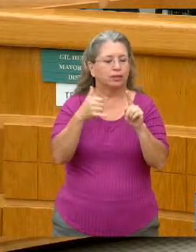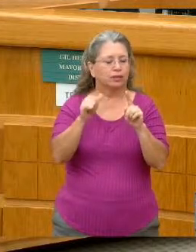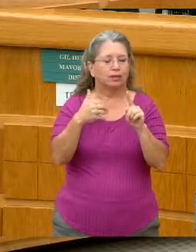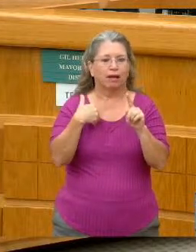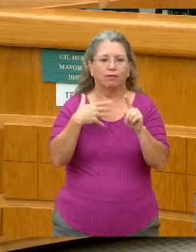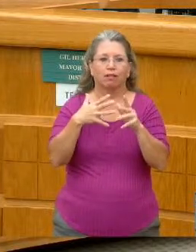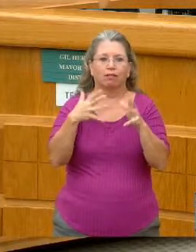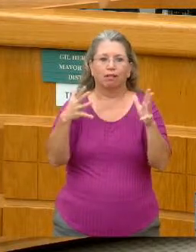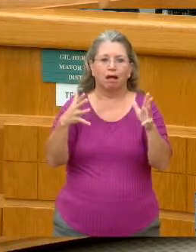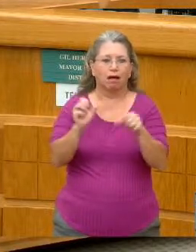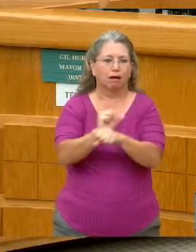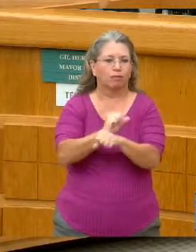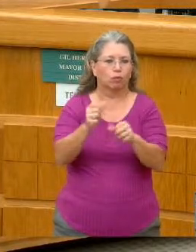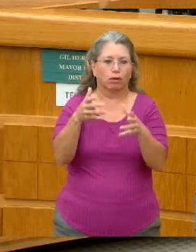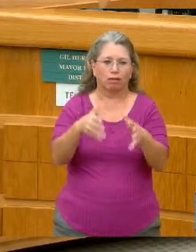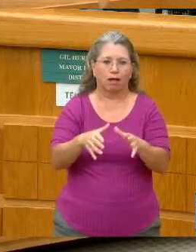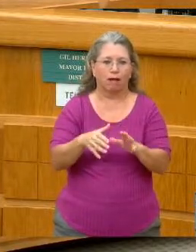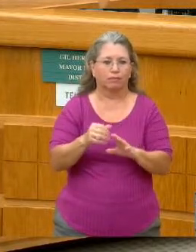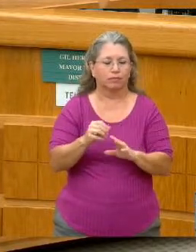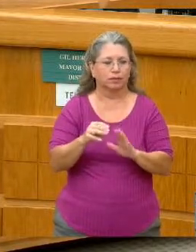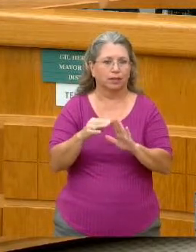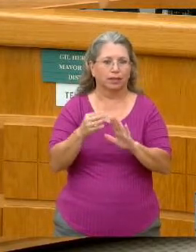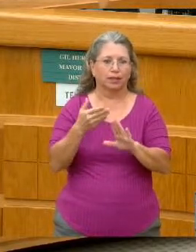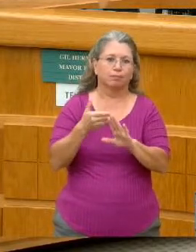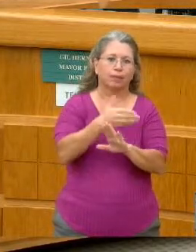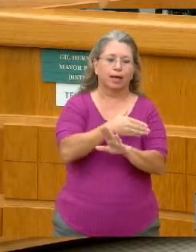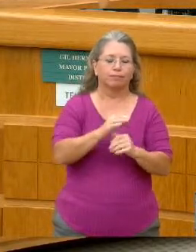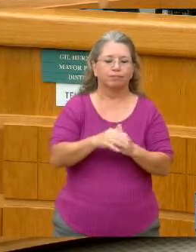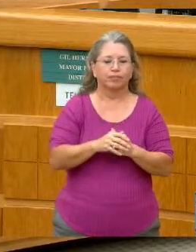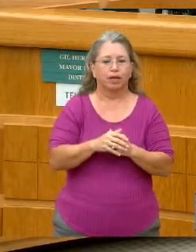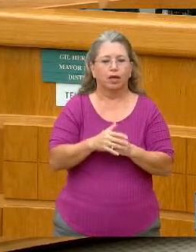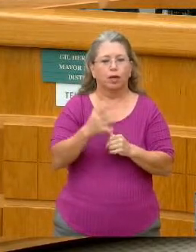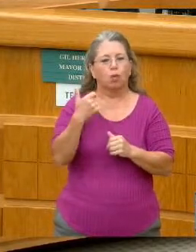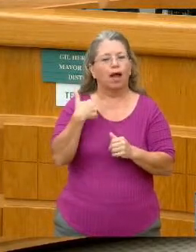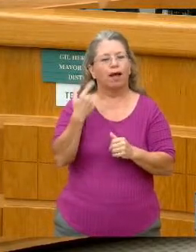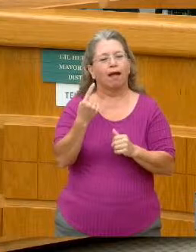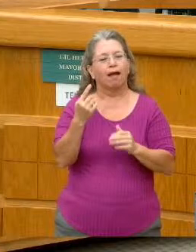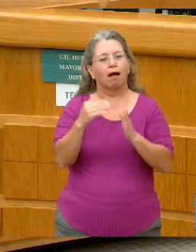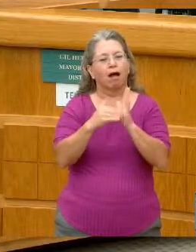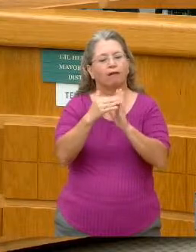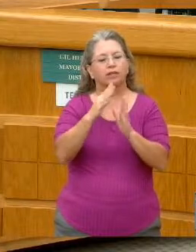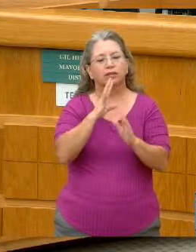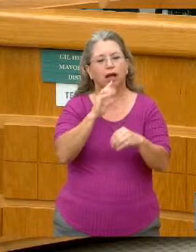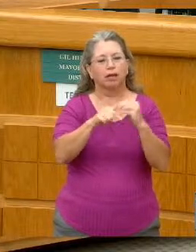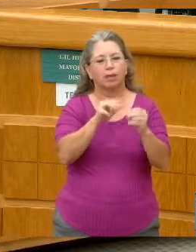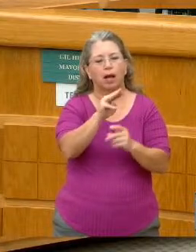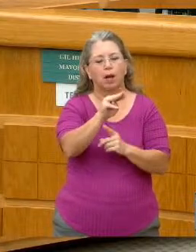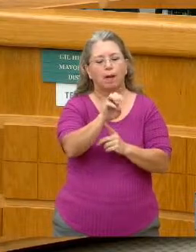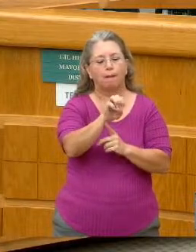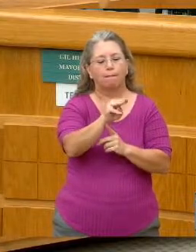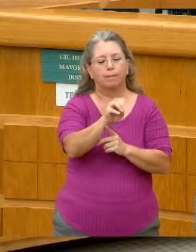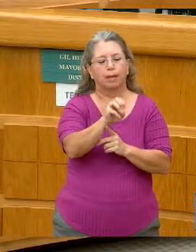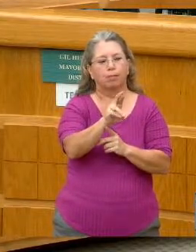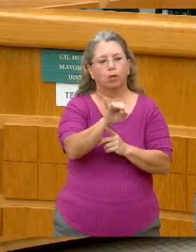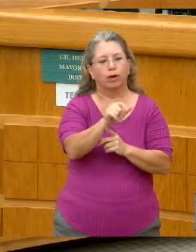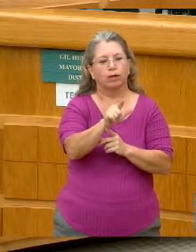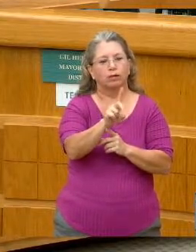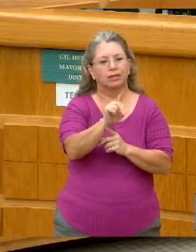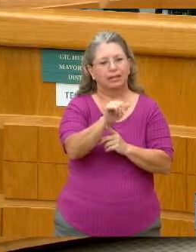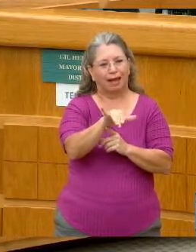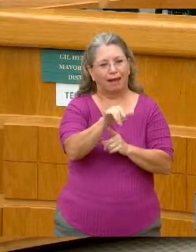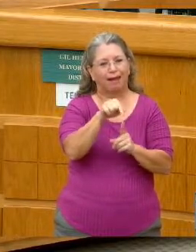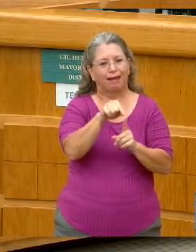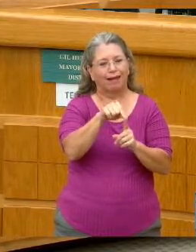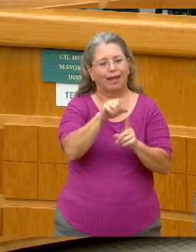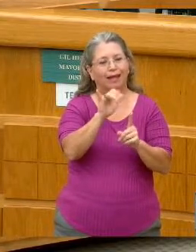Day. And one of the reasons why I keep pointing this out, Memorial Day is really when this all started, what we're in the middle of now, and Labor Day is coming